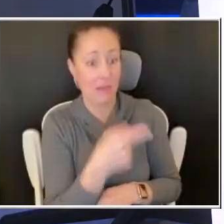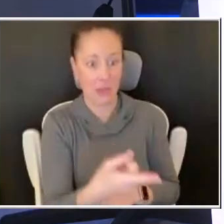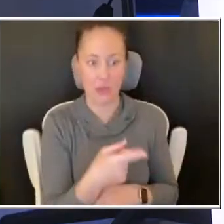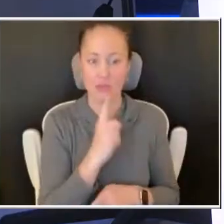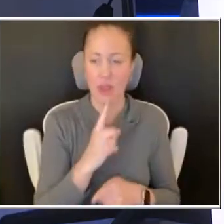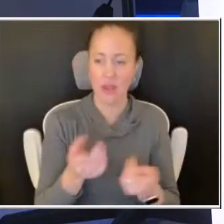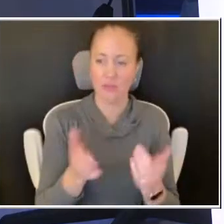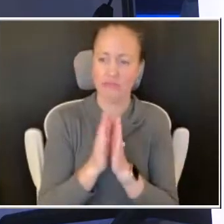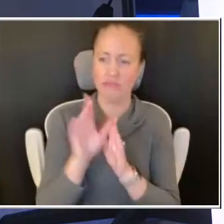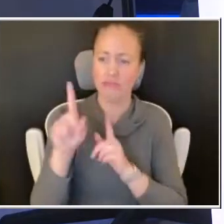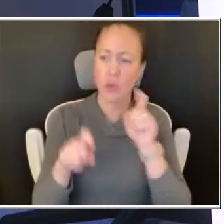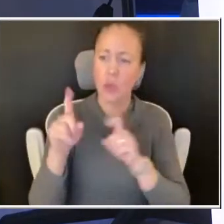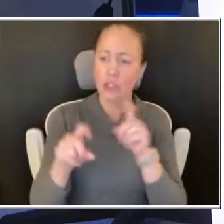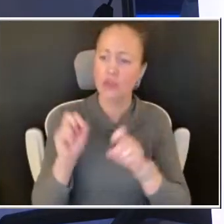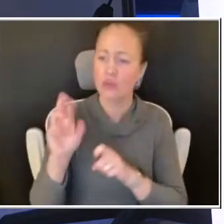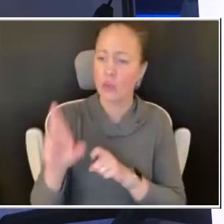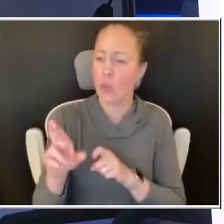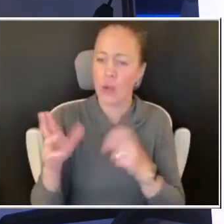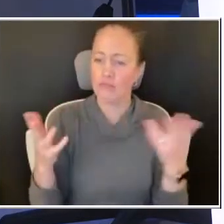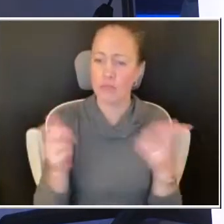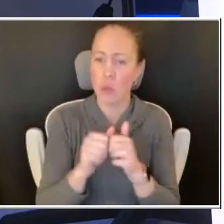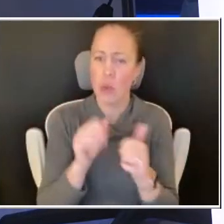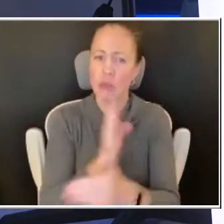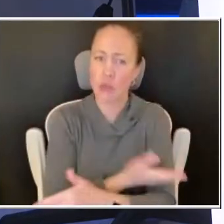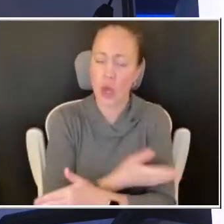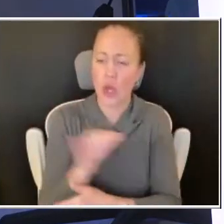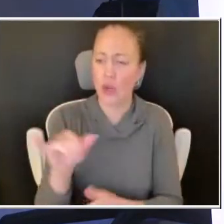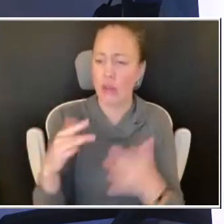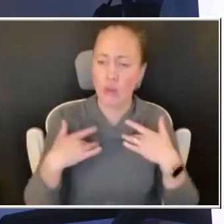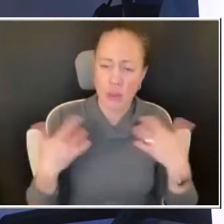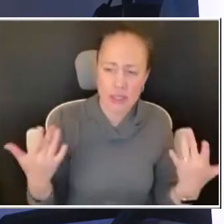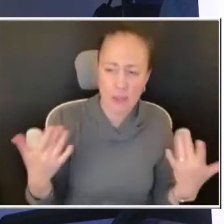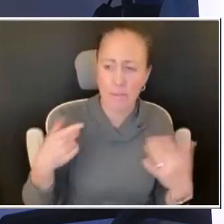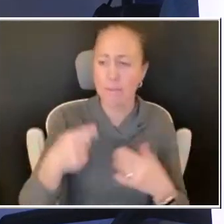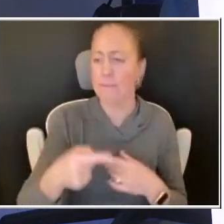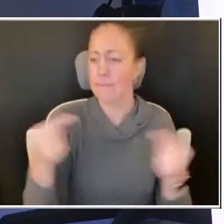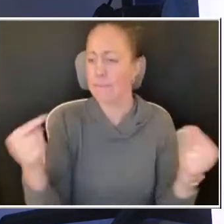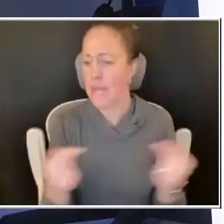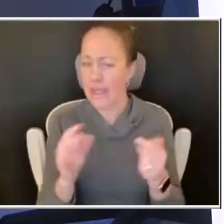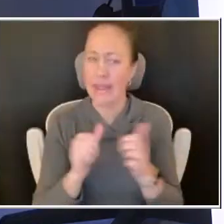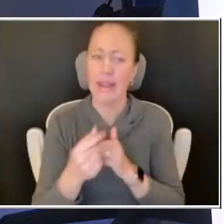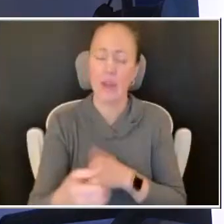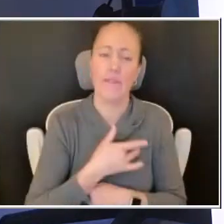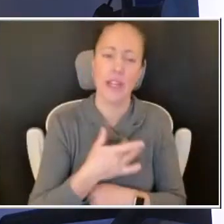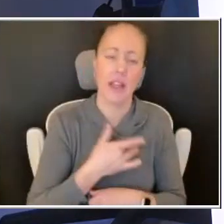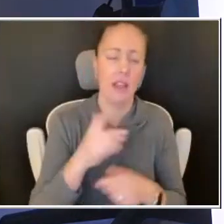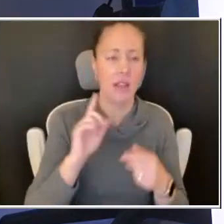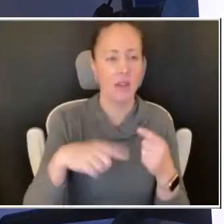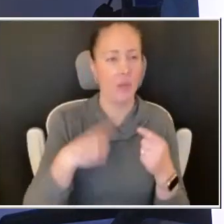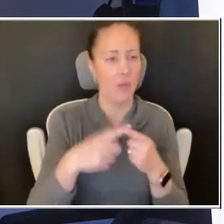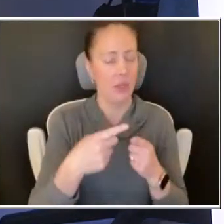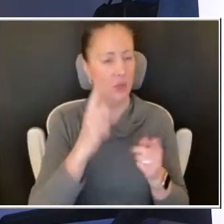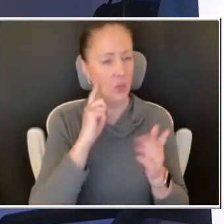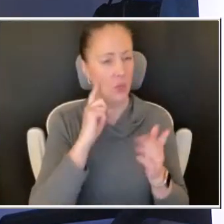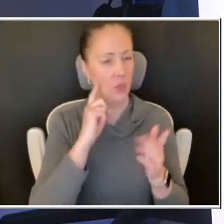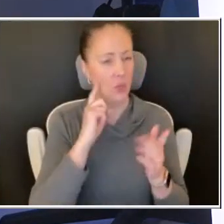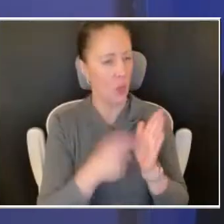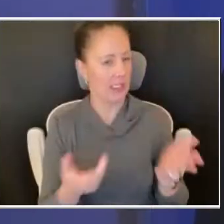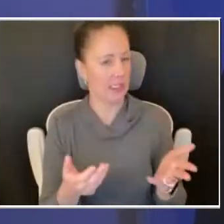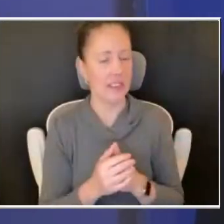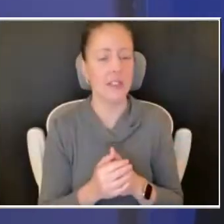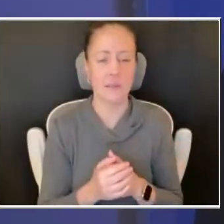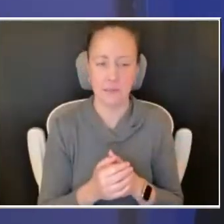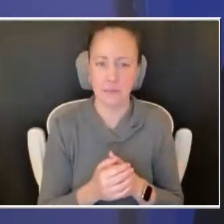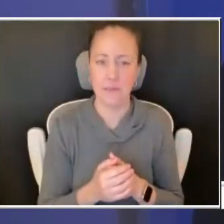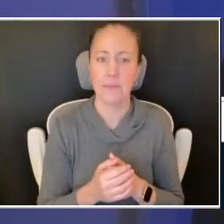kid in the house. Are you like, hey, what's going on with you? Are you limping around? How are you feeling? When did you notice there was something going on? Yeah, I think that there